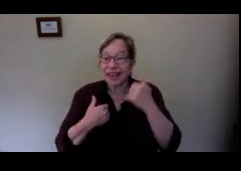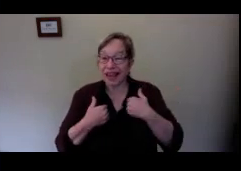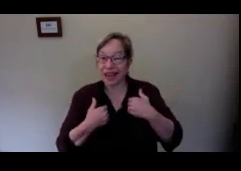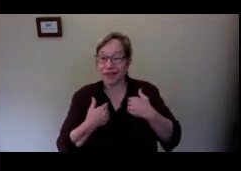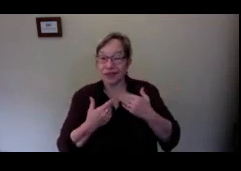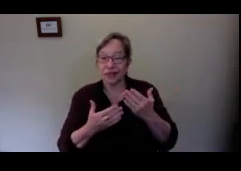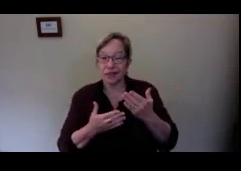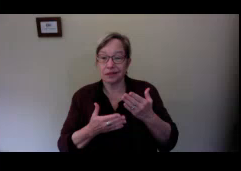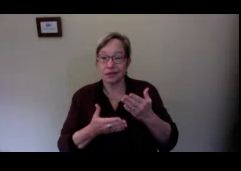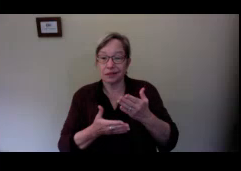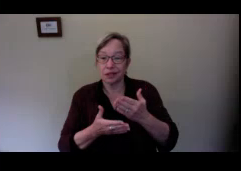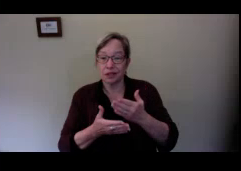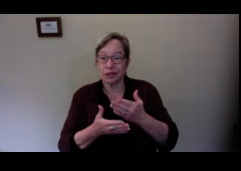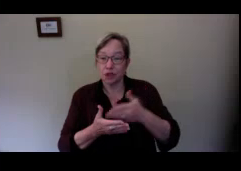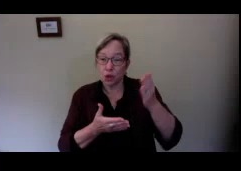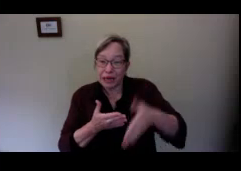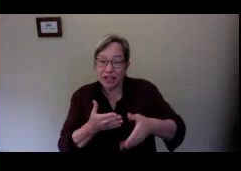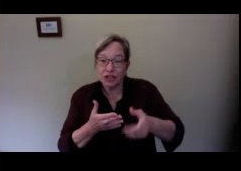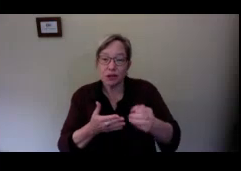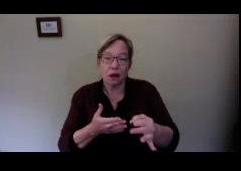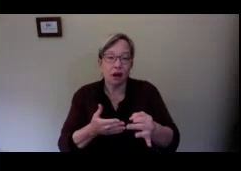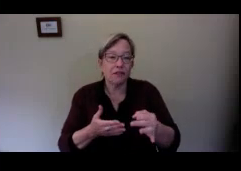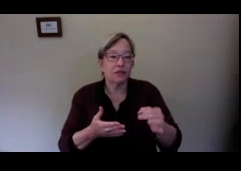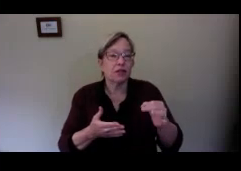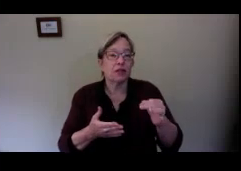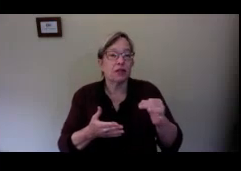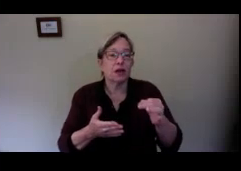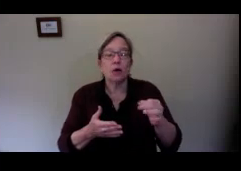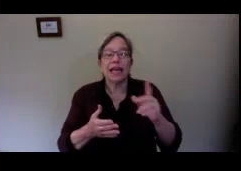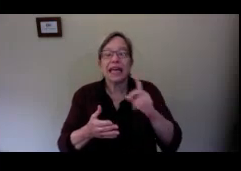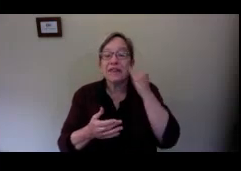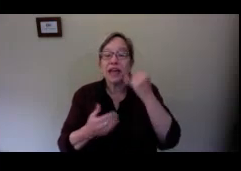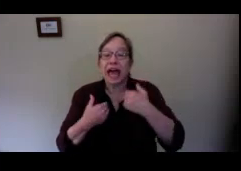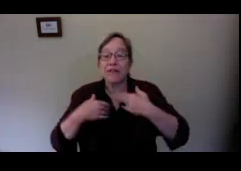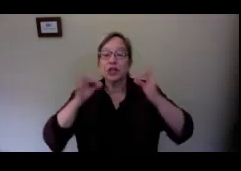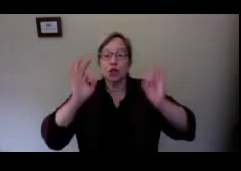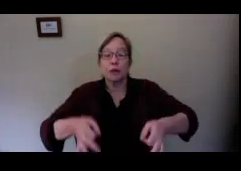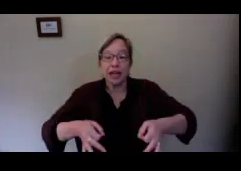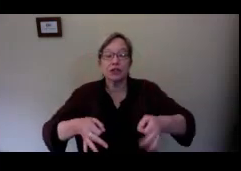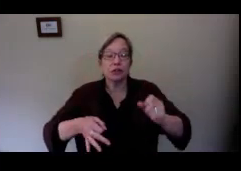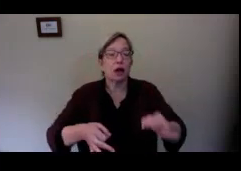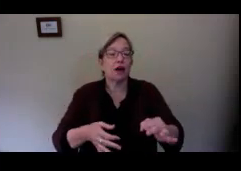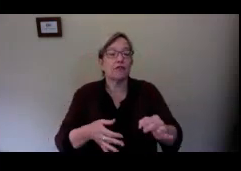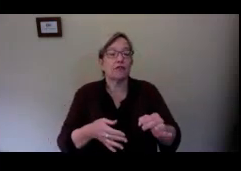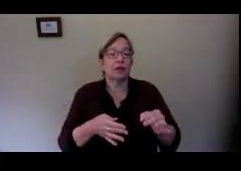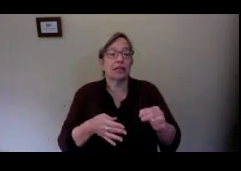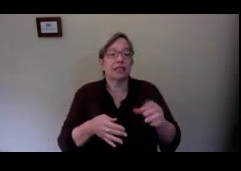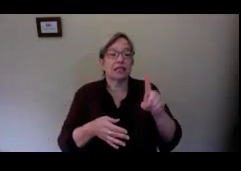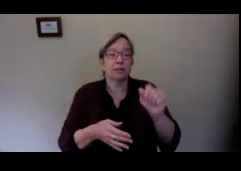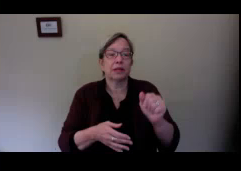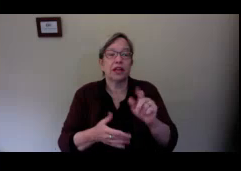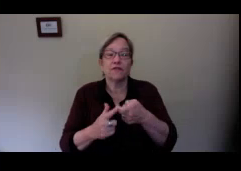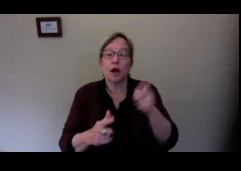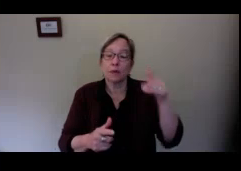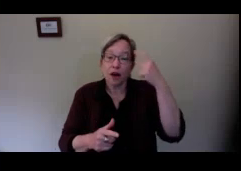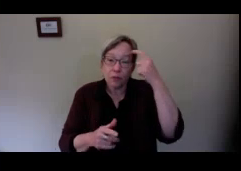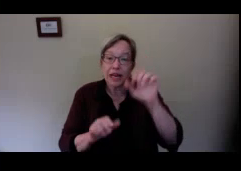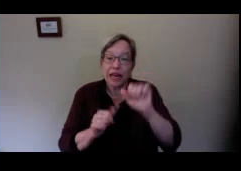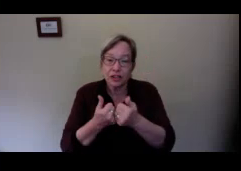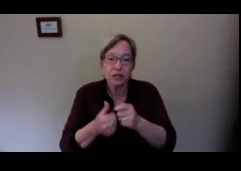of disability benefits from a government agency, receipt of disability benefits and services,